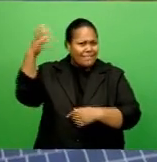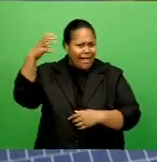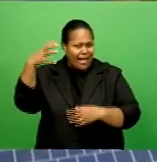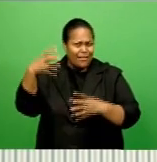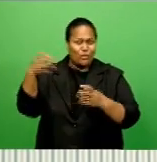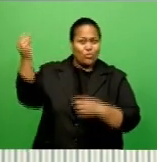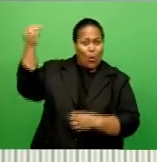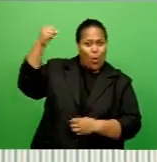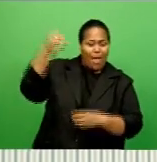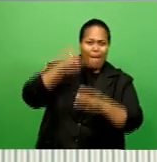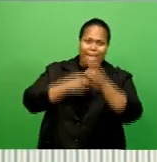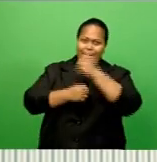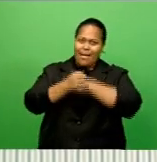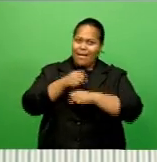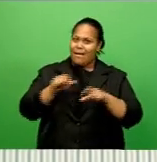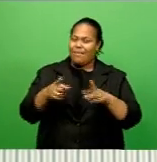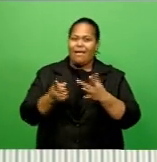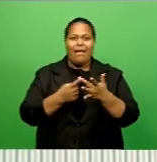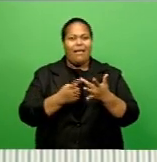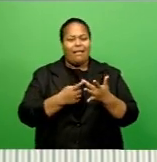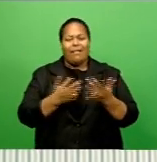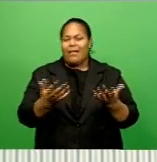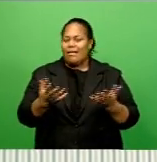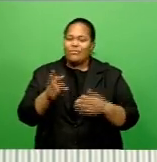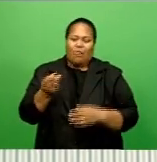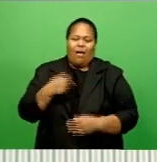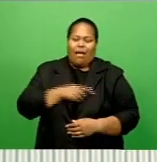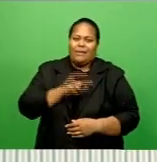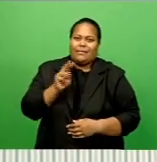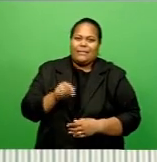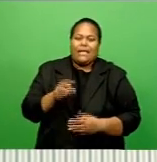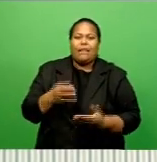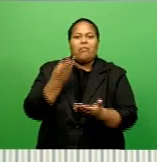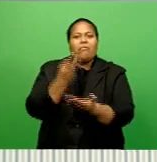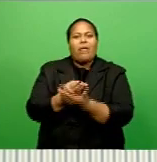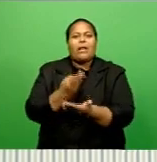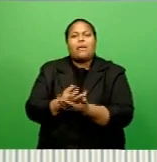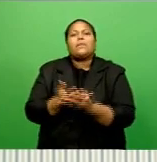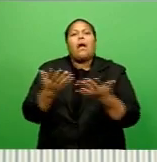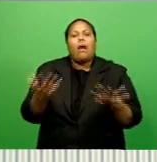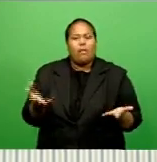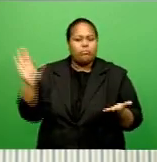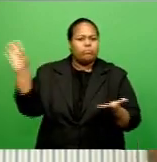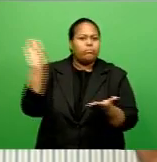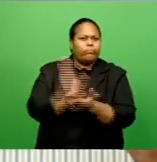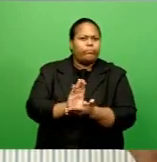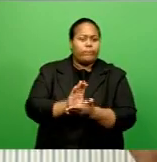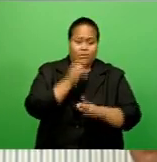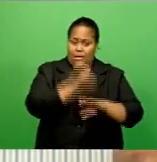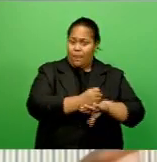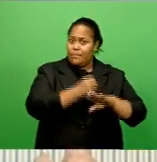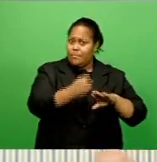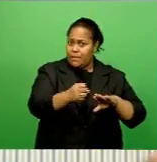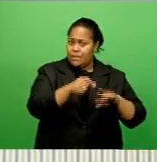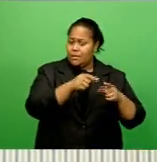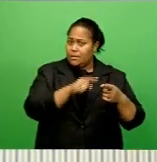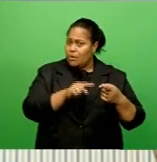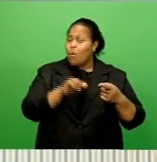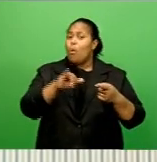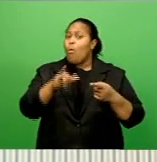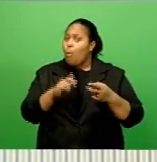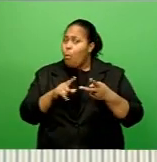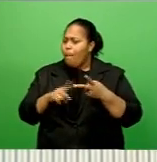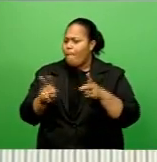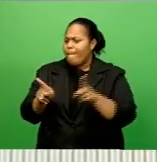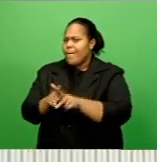costly. We need to address the issue of getting the financing modalities, whether it's through government or whether it's through partnership with